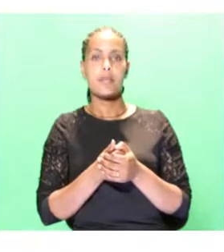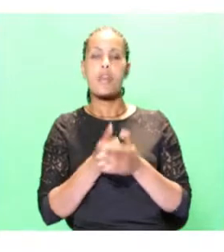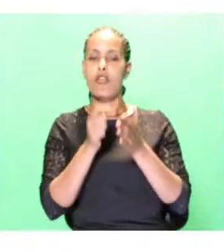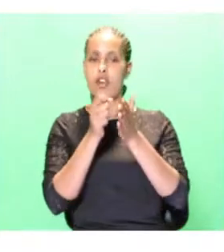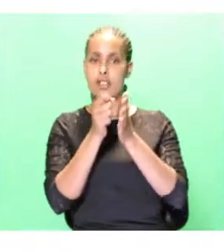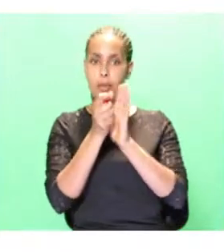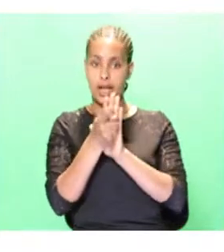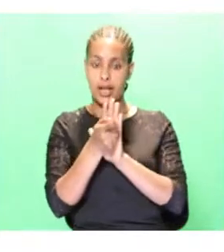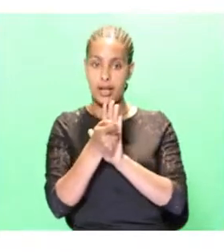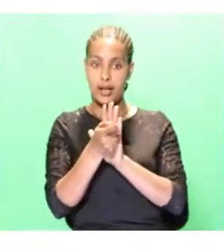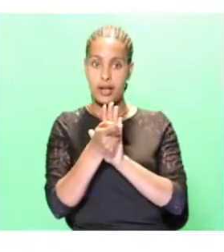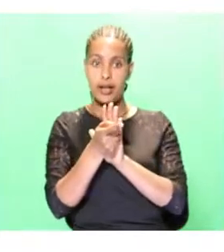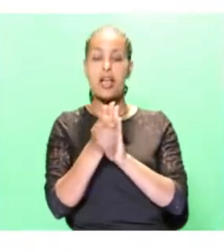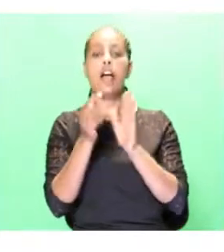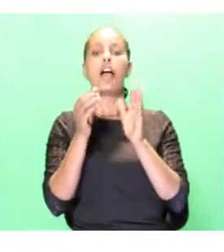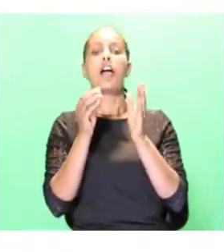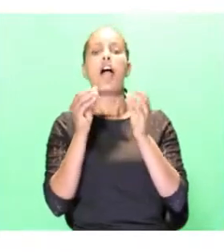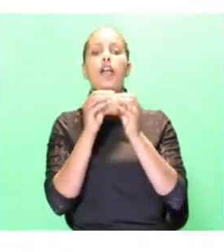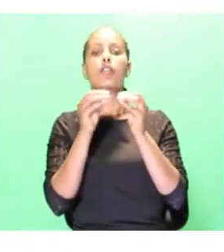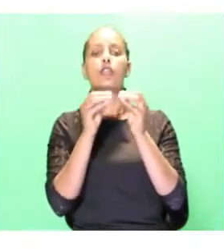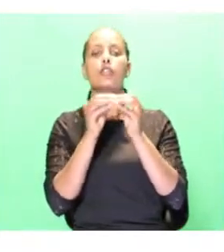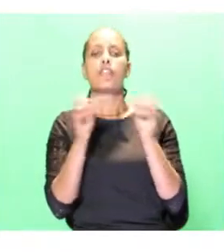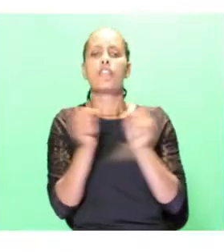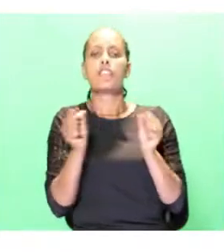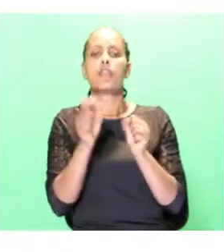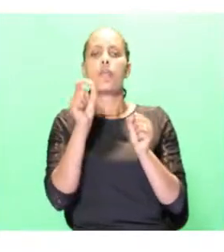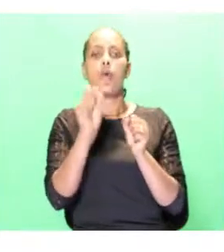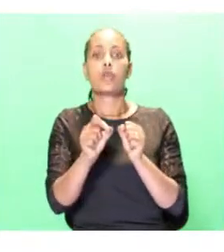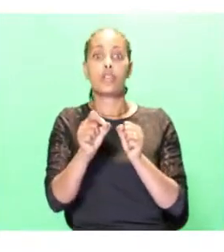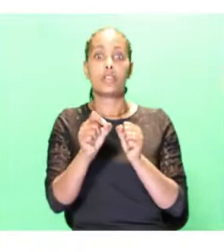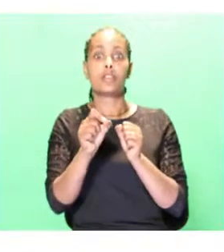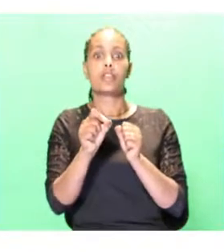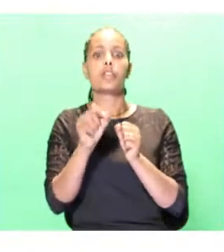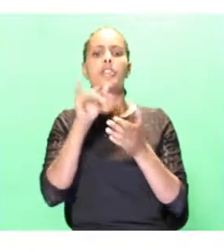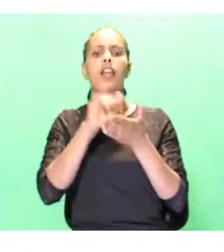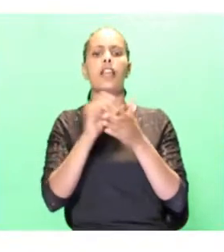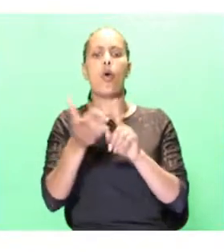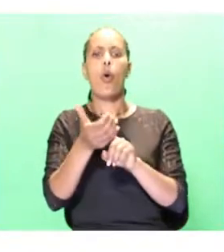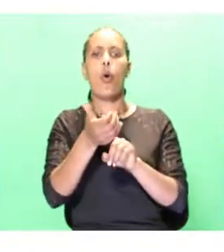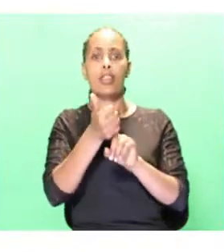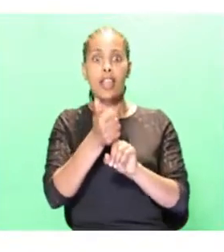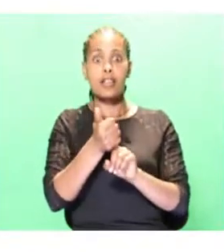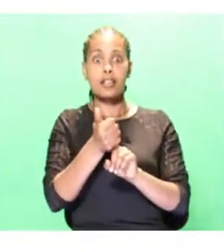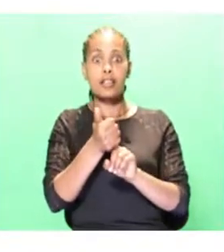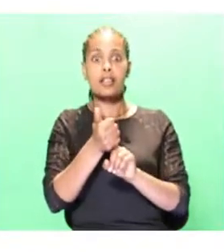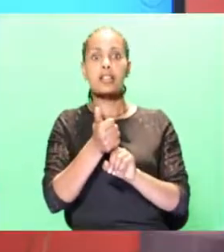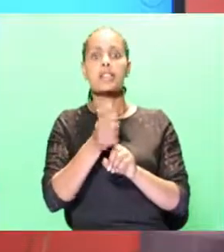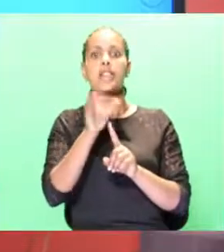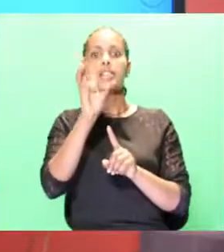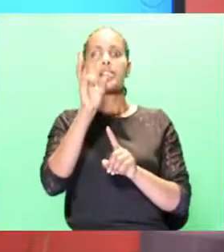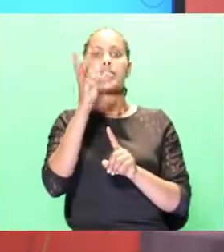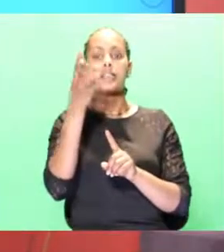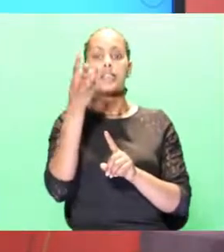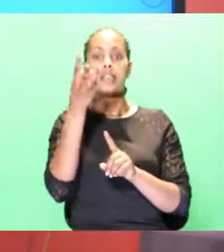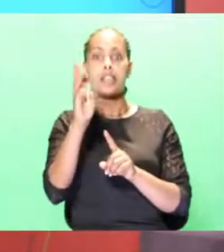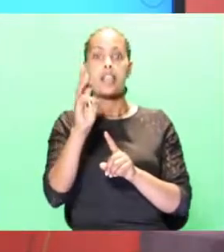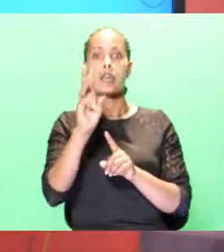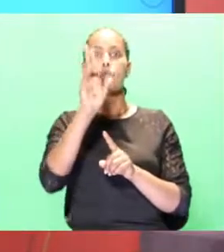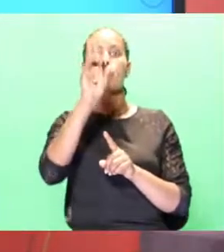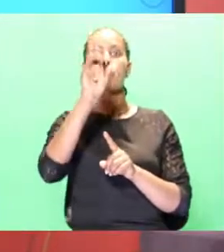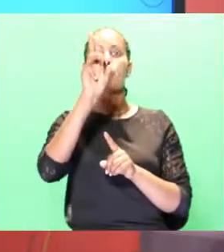For example, calculate the freezing point of a solution that contains 60 gram of